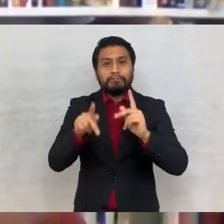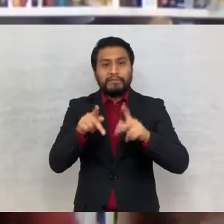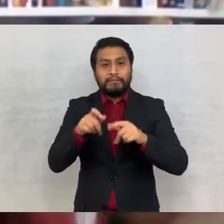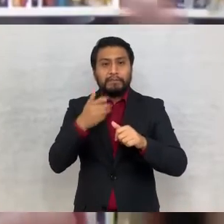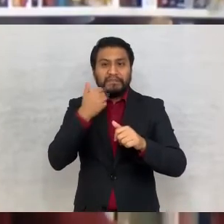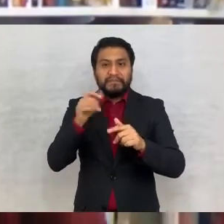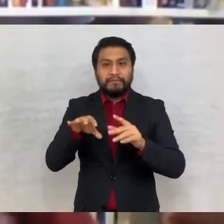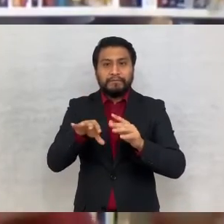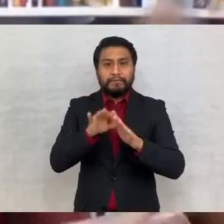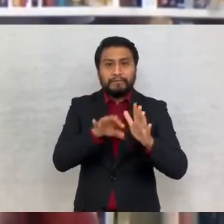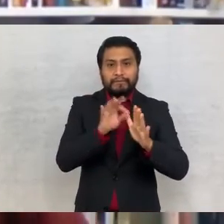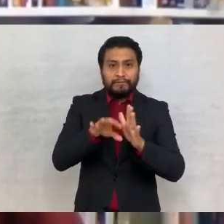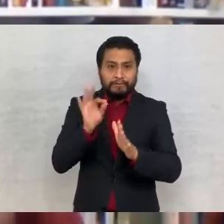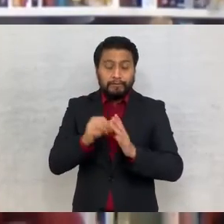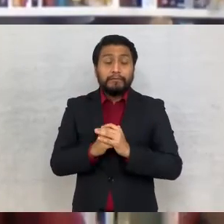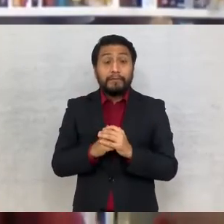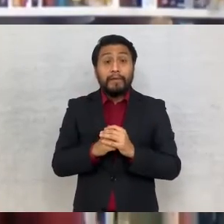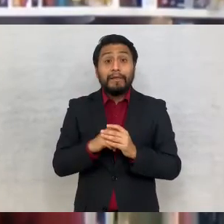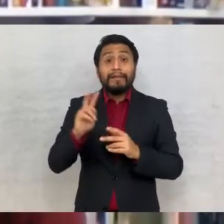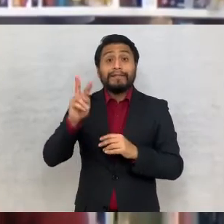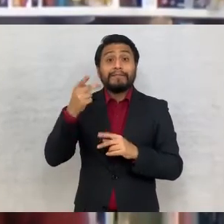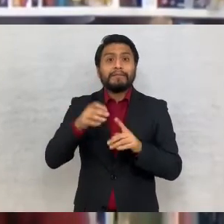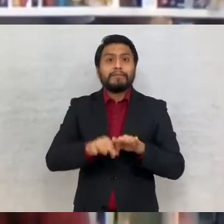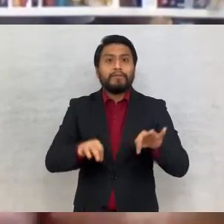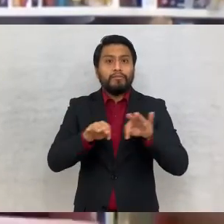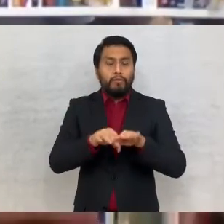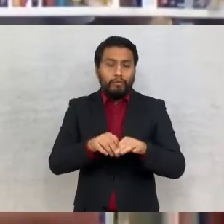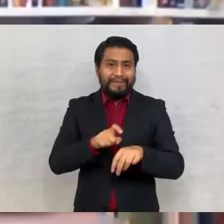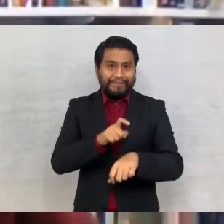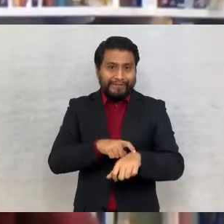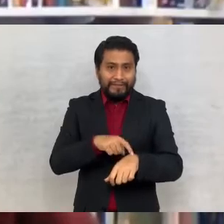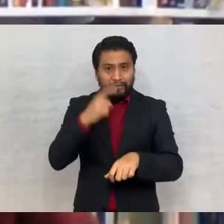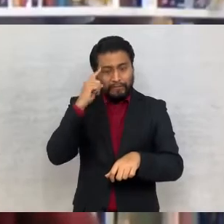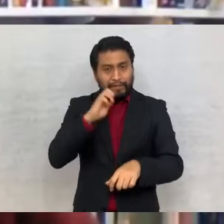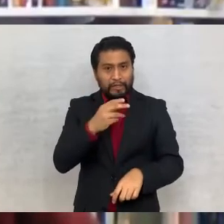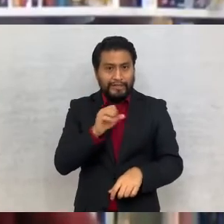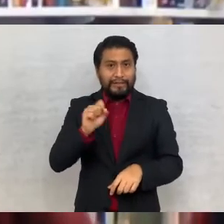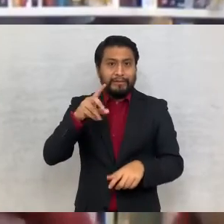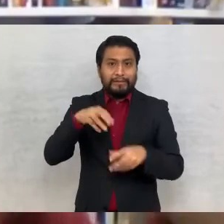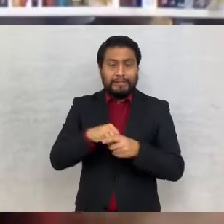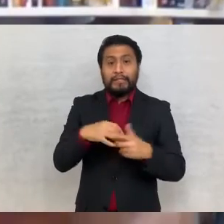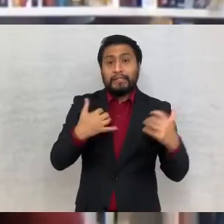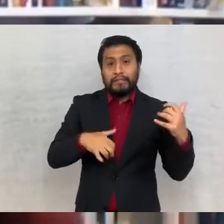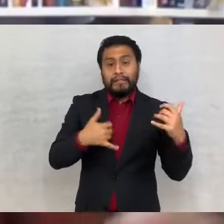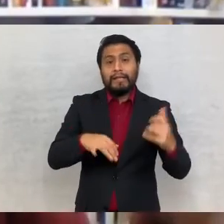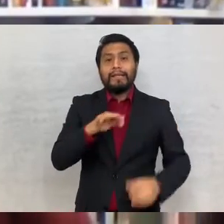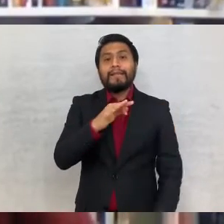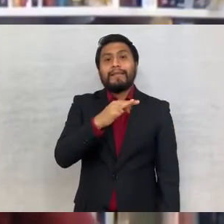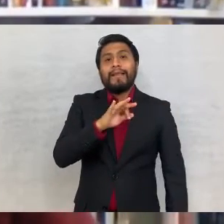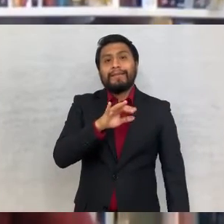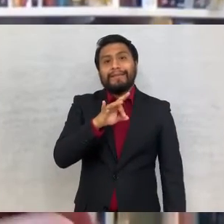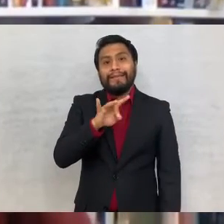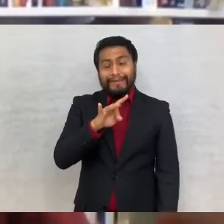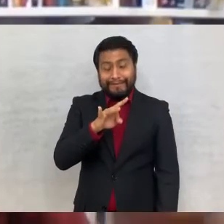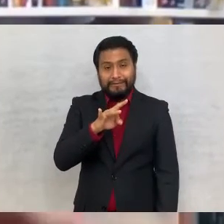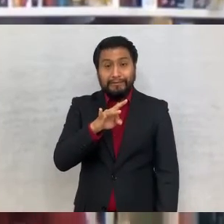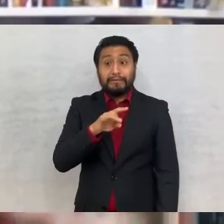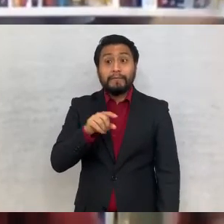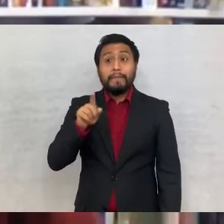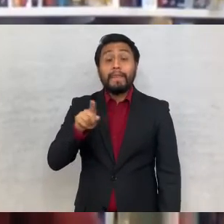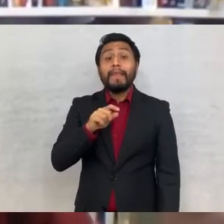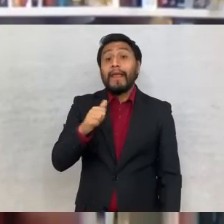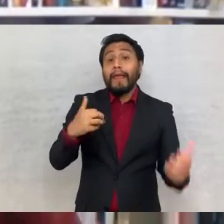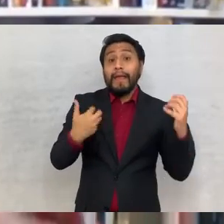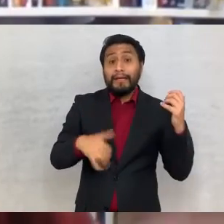university reform throughout the country, encouraging the maintenance of the established order. They were allied with Ceballos, a former naturalist who collected